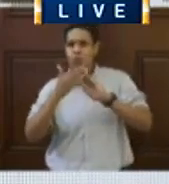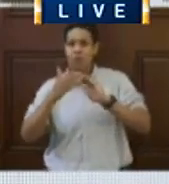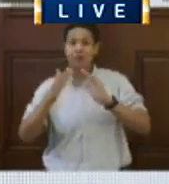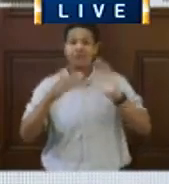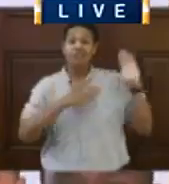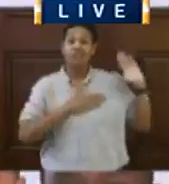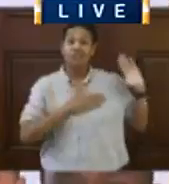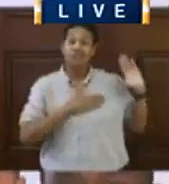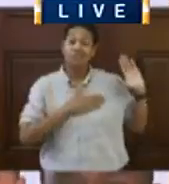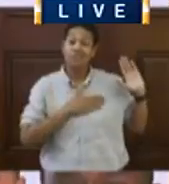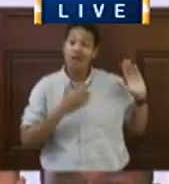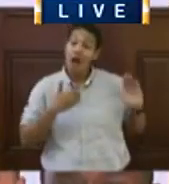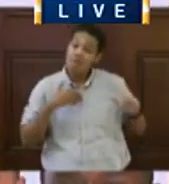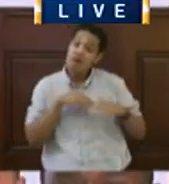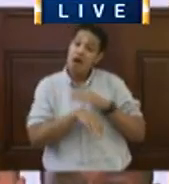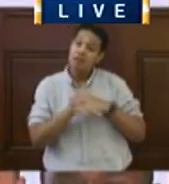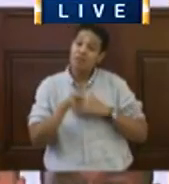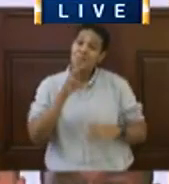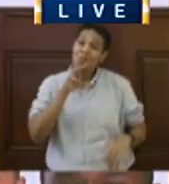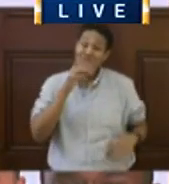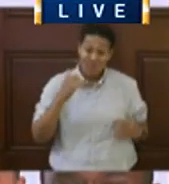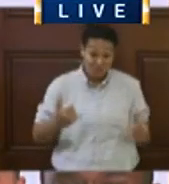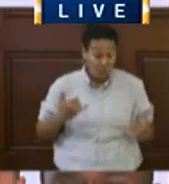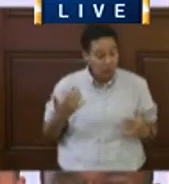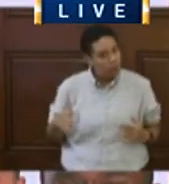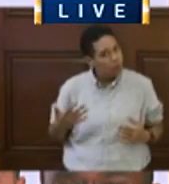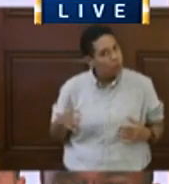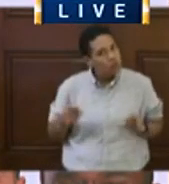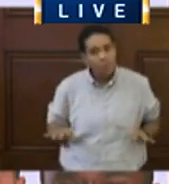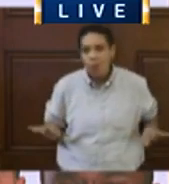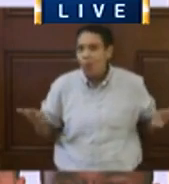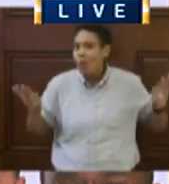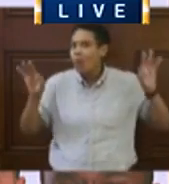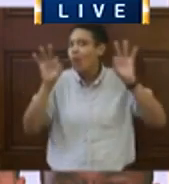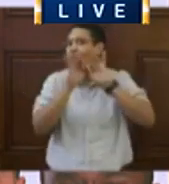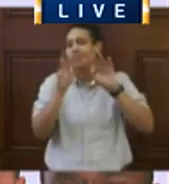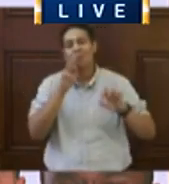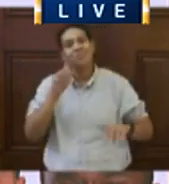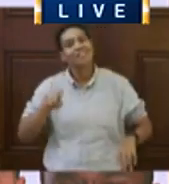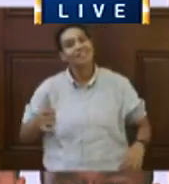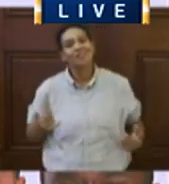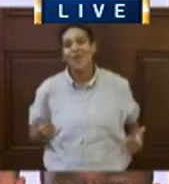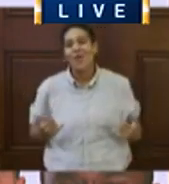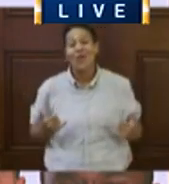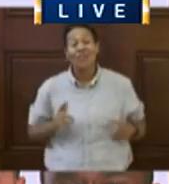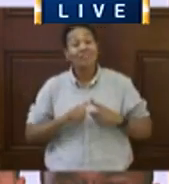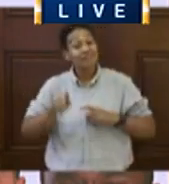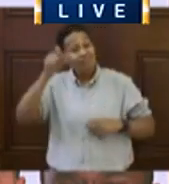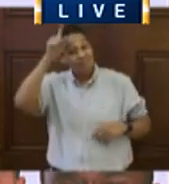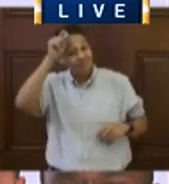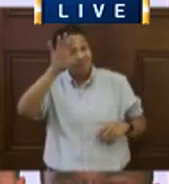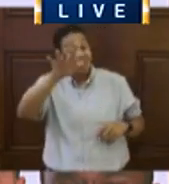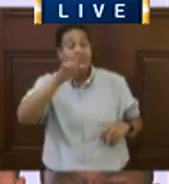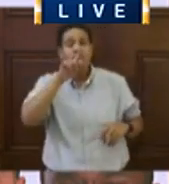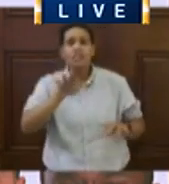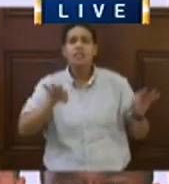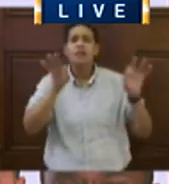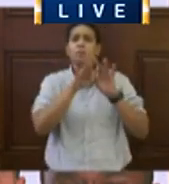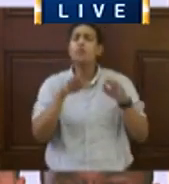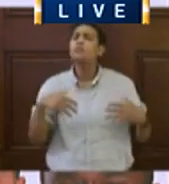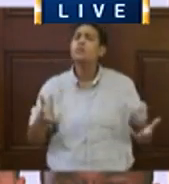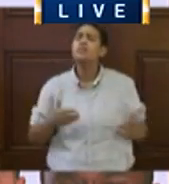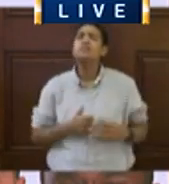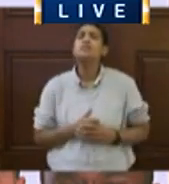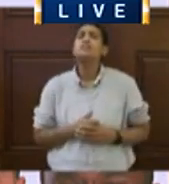a critical utility at this point. Critical utility. It is, however, important that